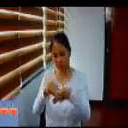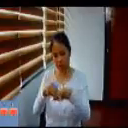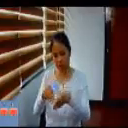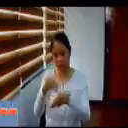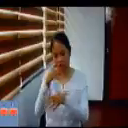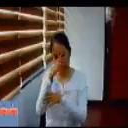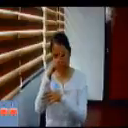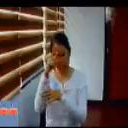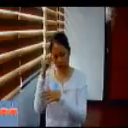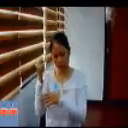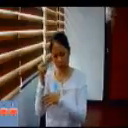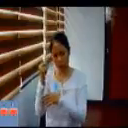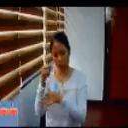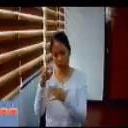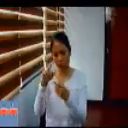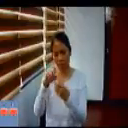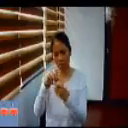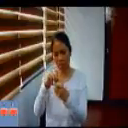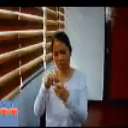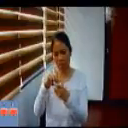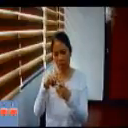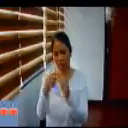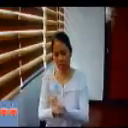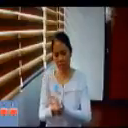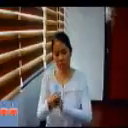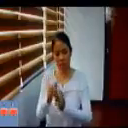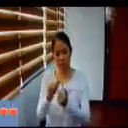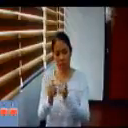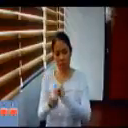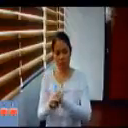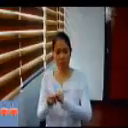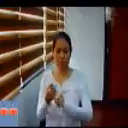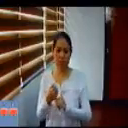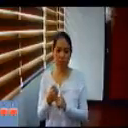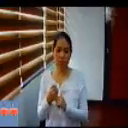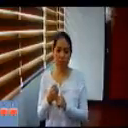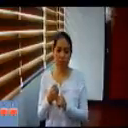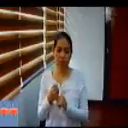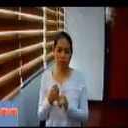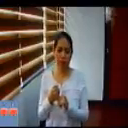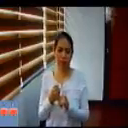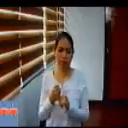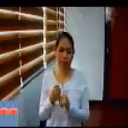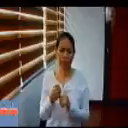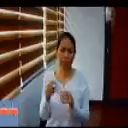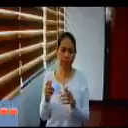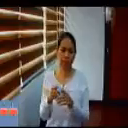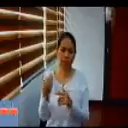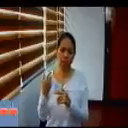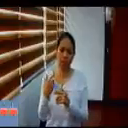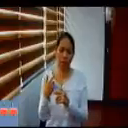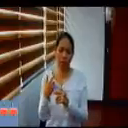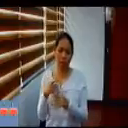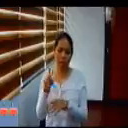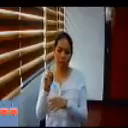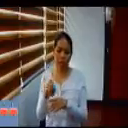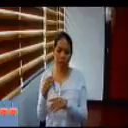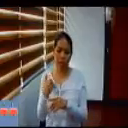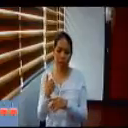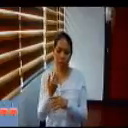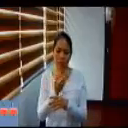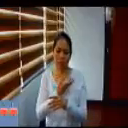because of distortions. And of course, the game changer, Your Honors, is we have to be resilient to climate